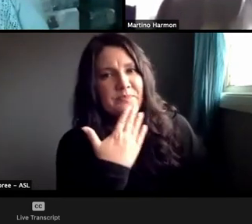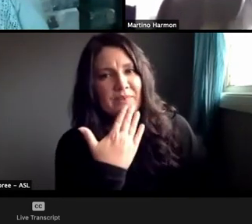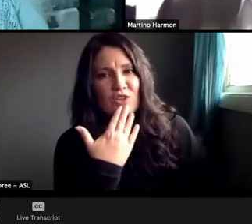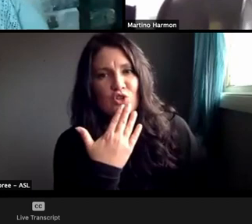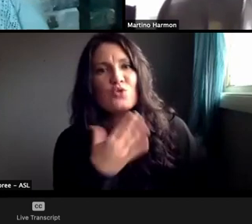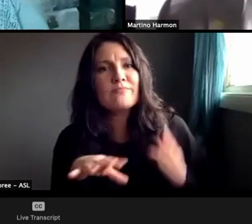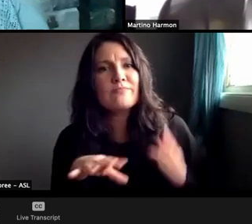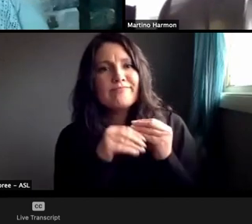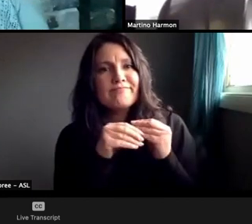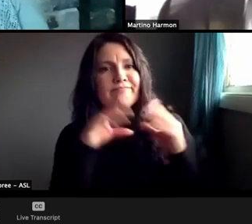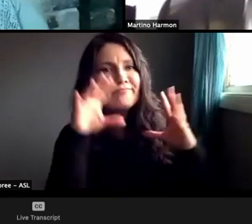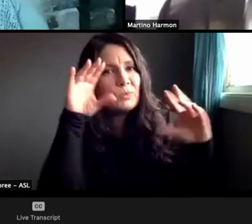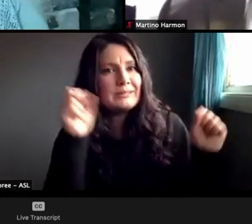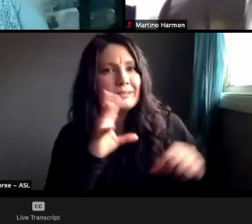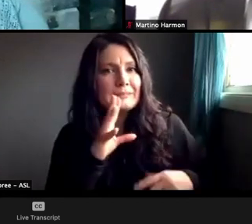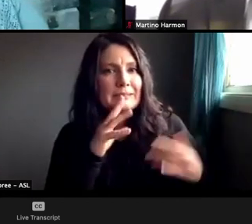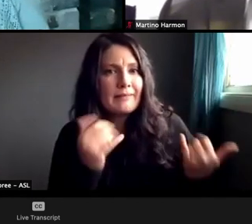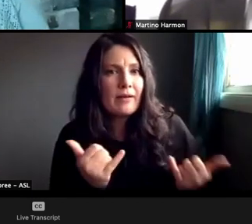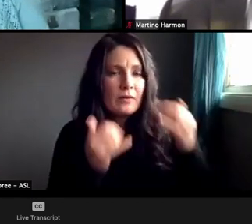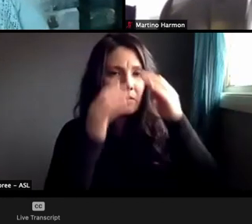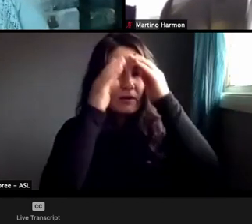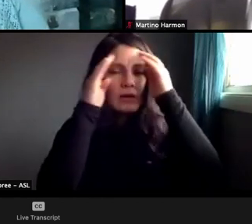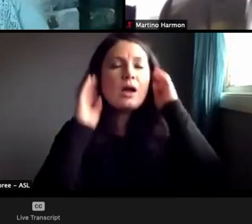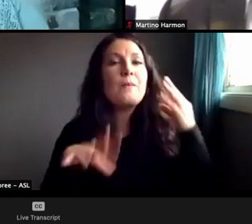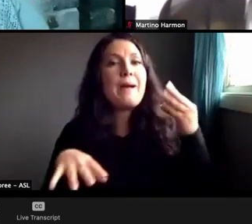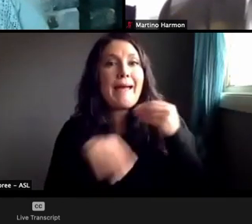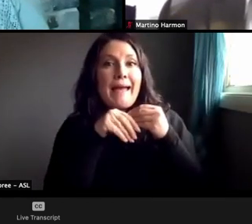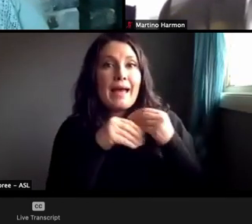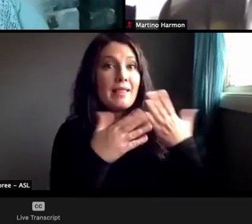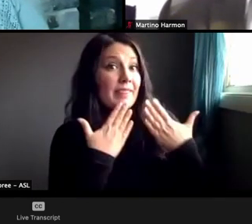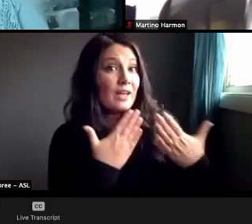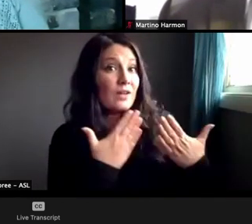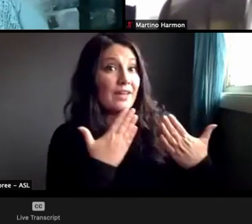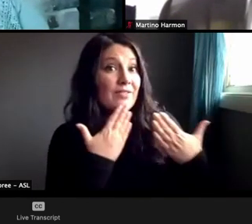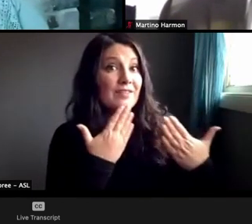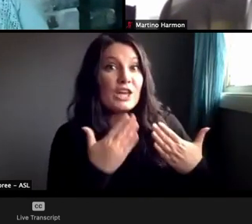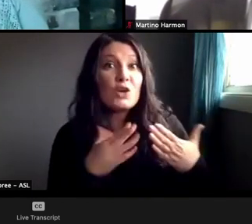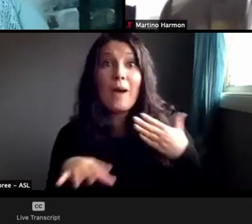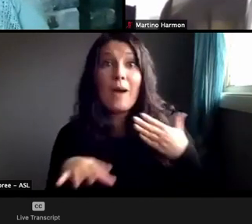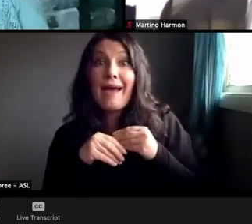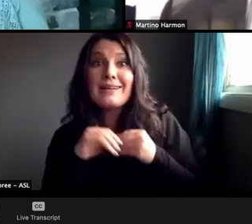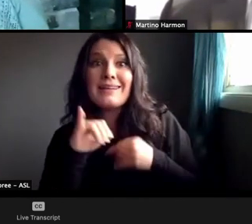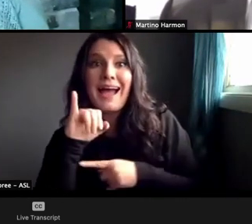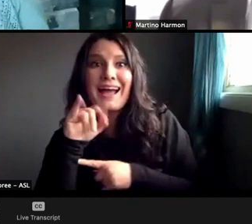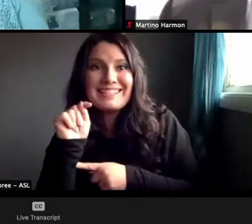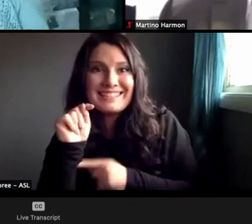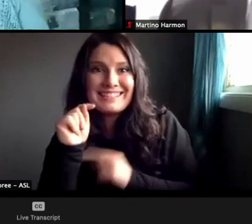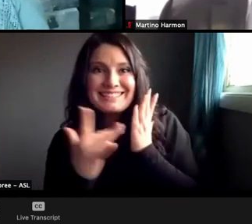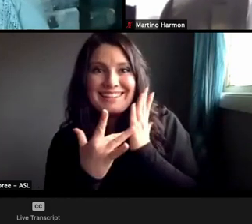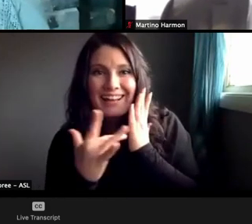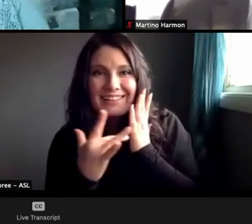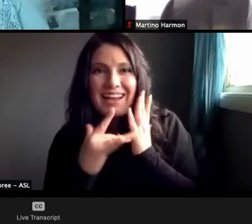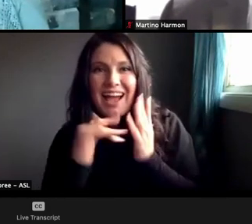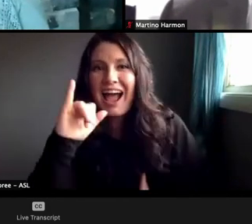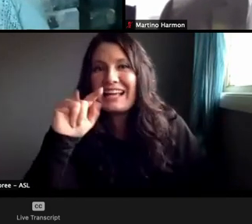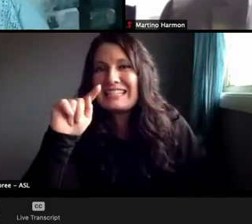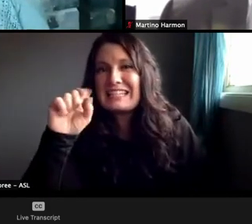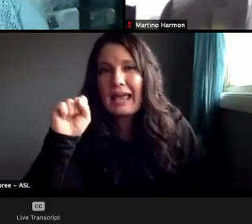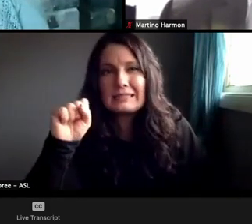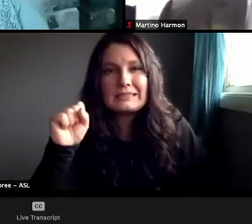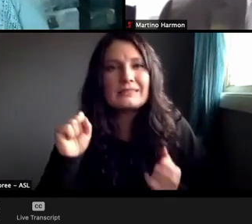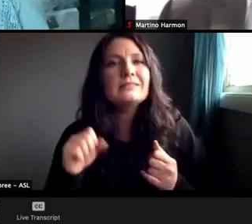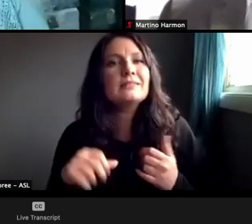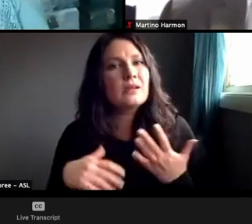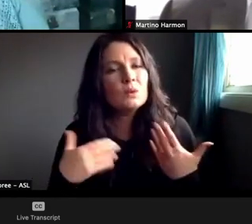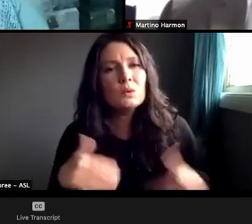to the list of thank yous are the folks who work in IT and the various units and ITS, our central services. You know, in